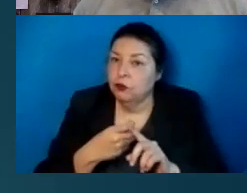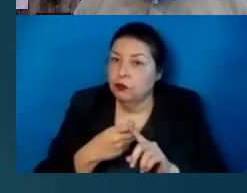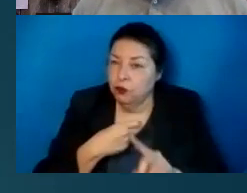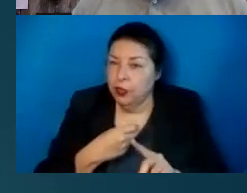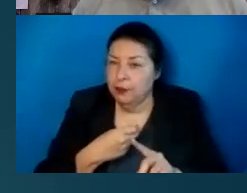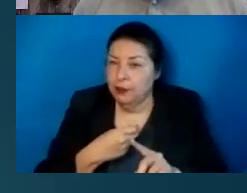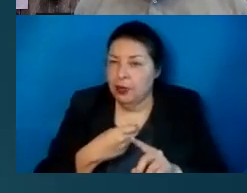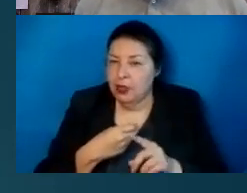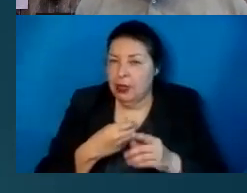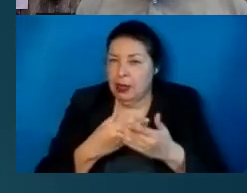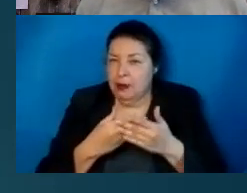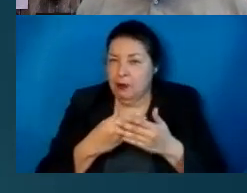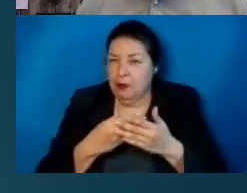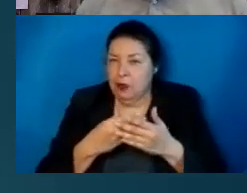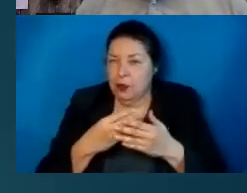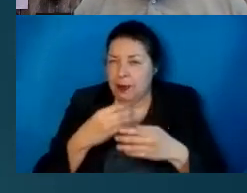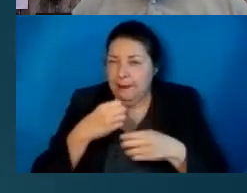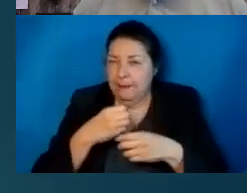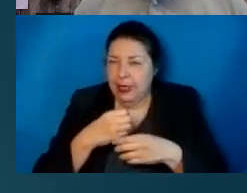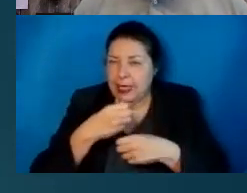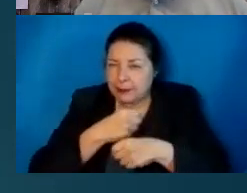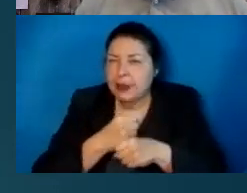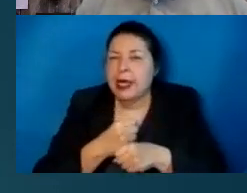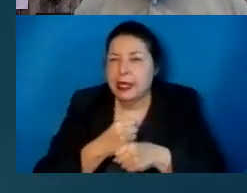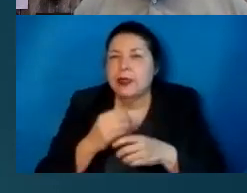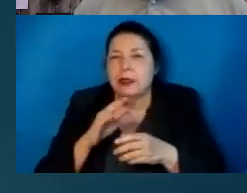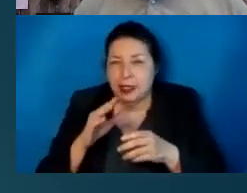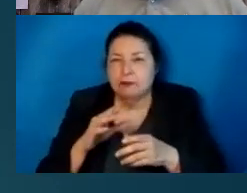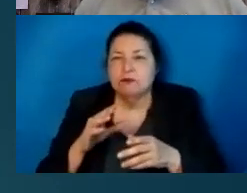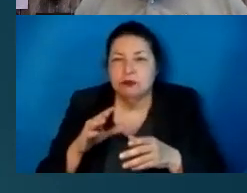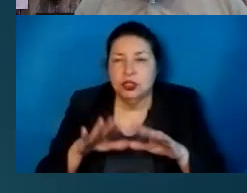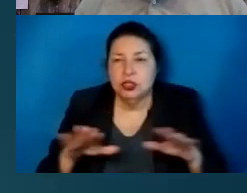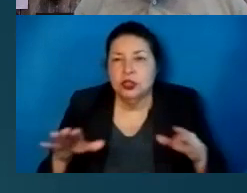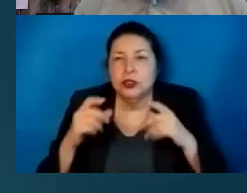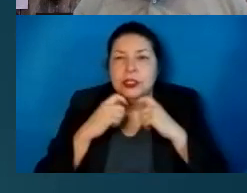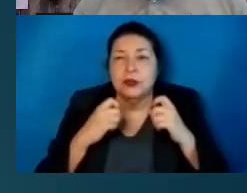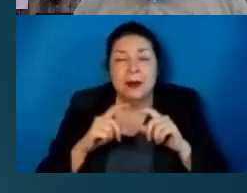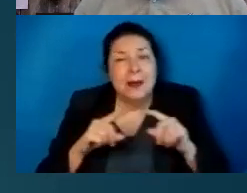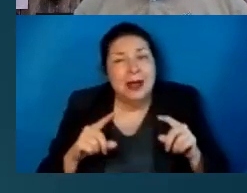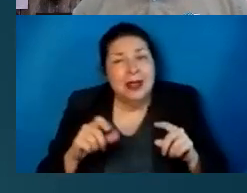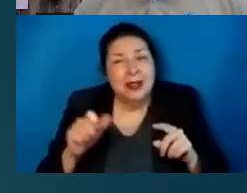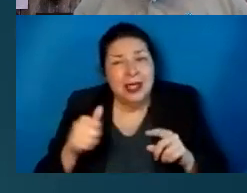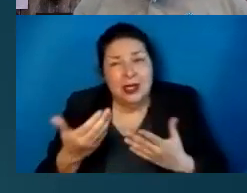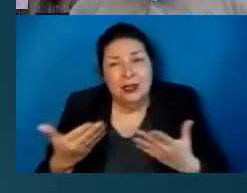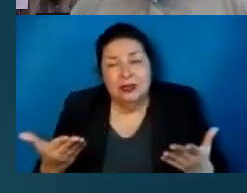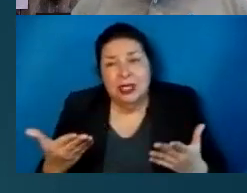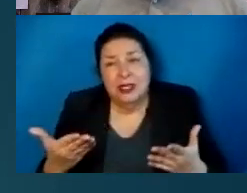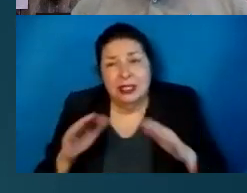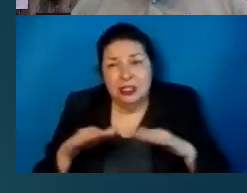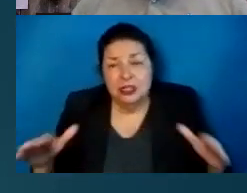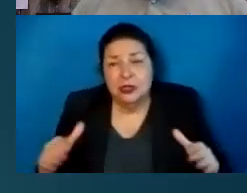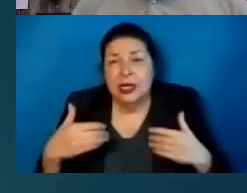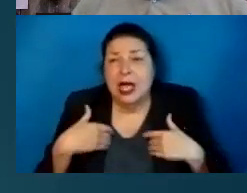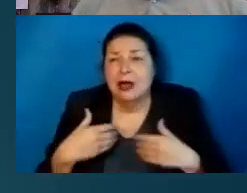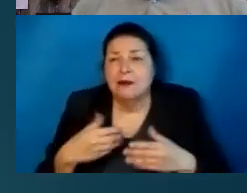But there's also something else that they bring. They have such a simple trust and joy that we